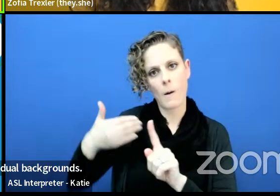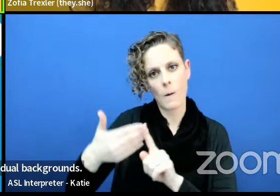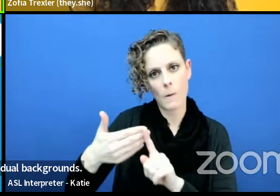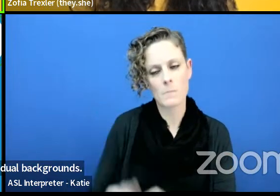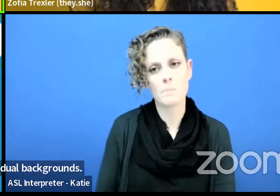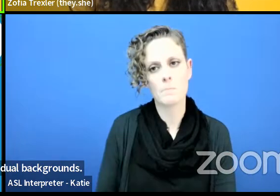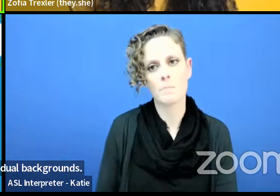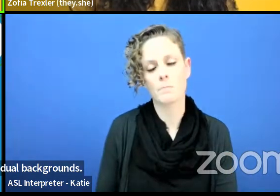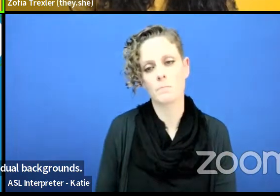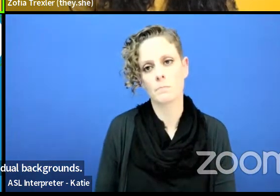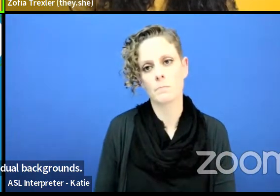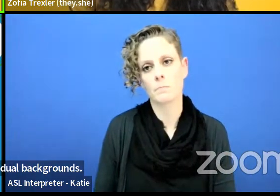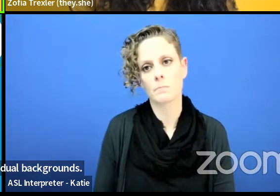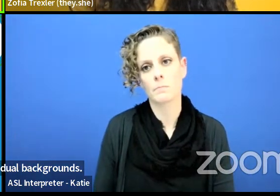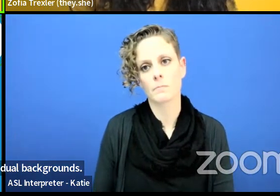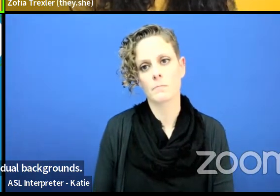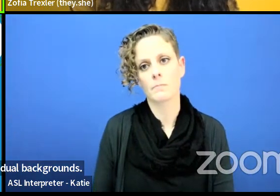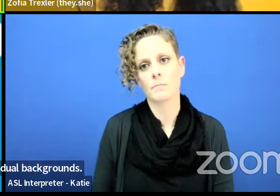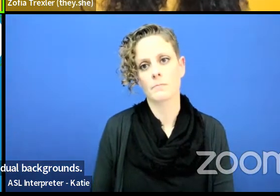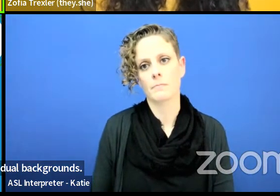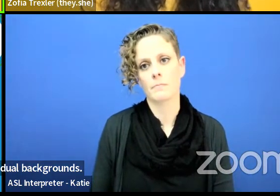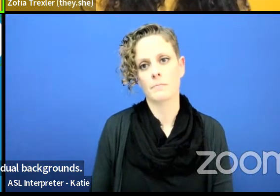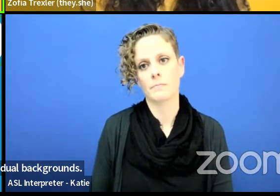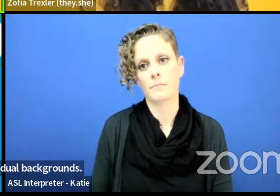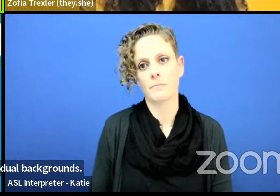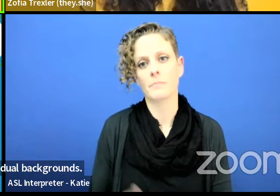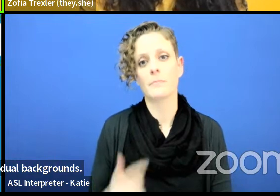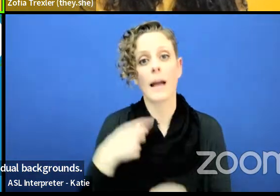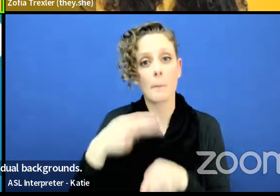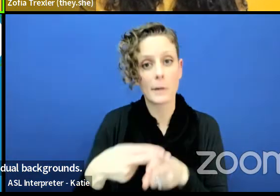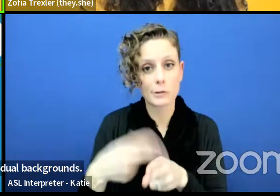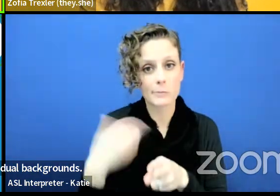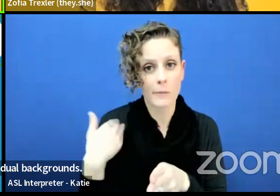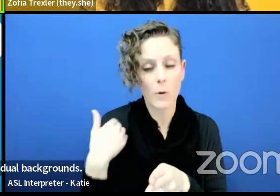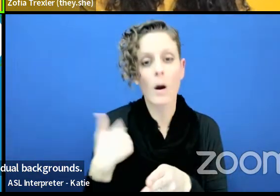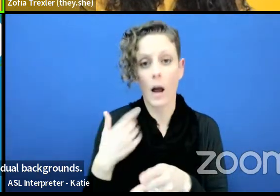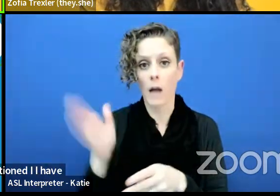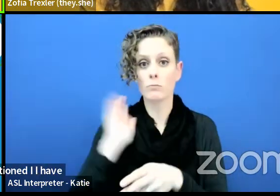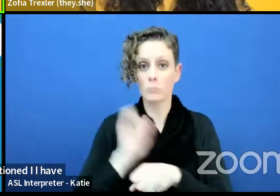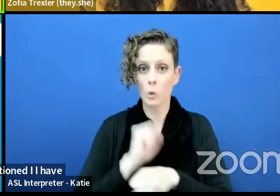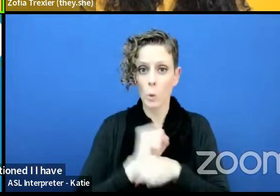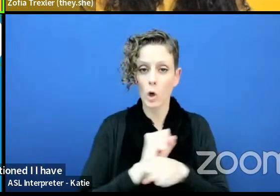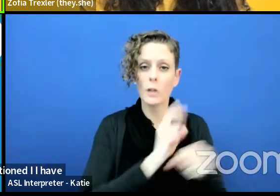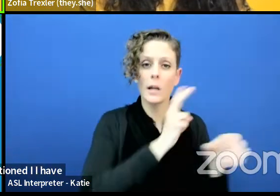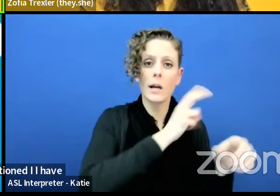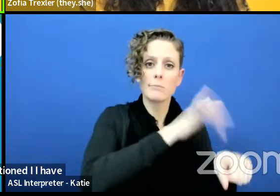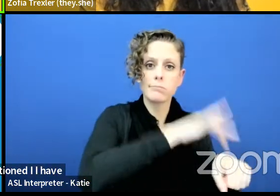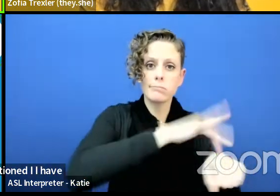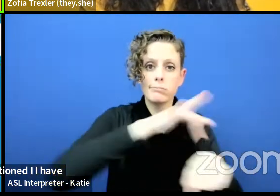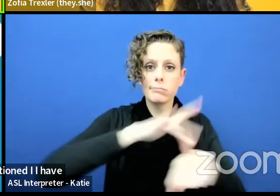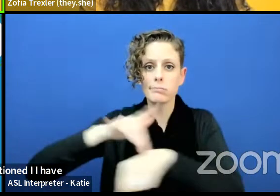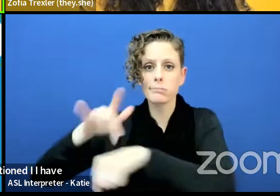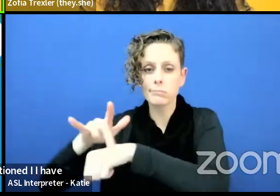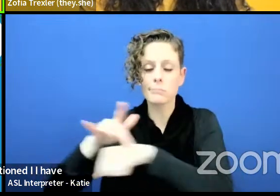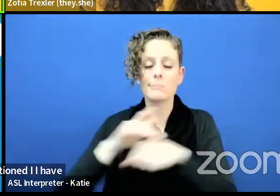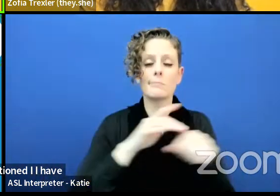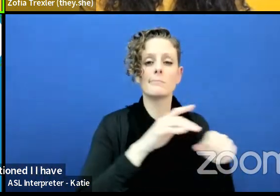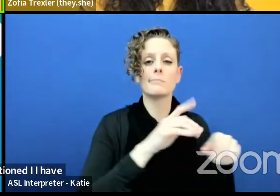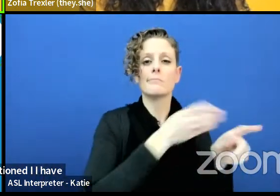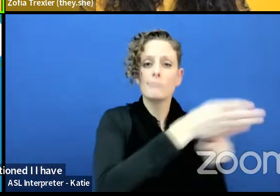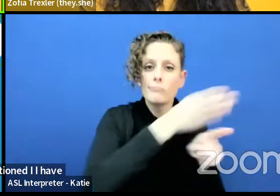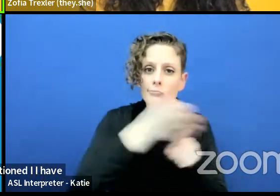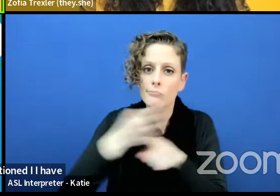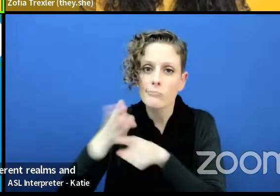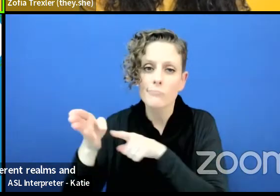mentioned, I have worked in different realms, in different positions, in different nonprofits, in